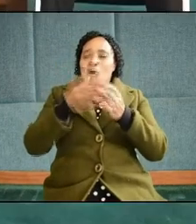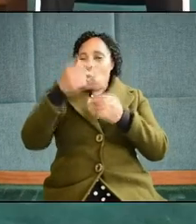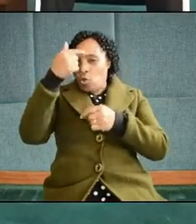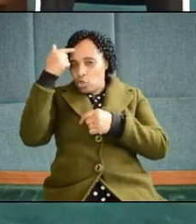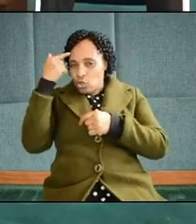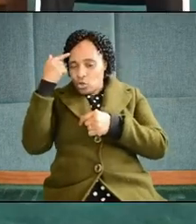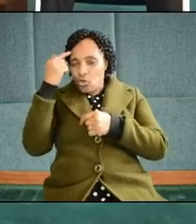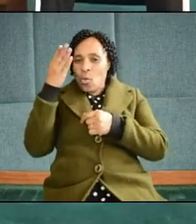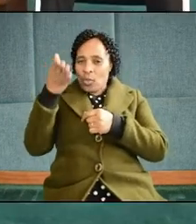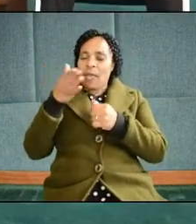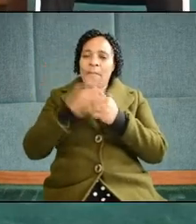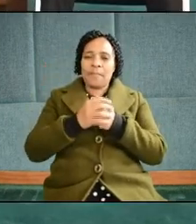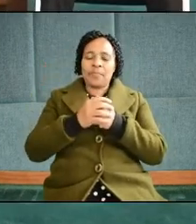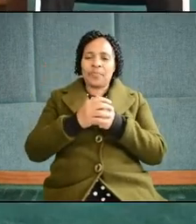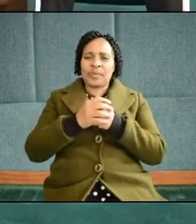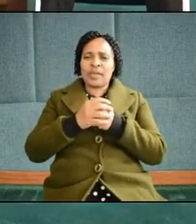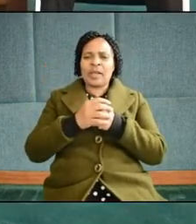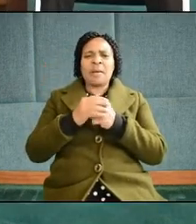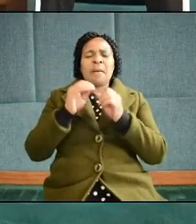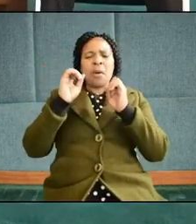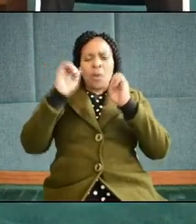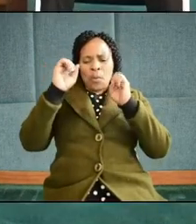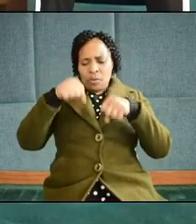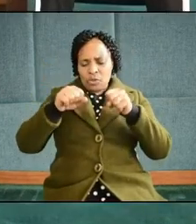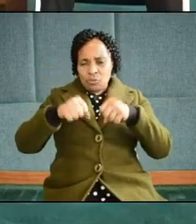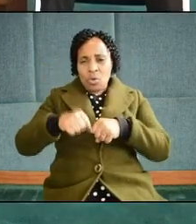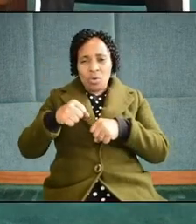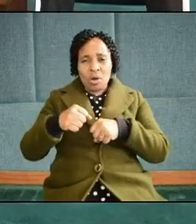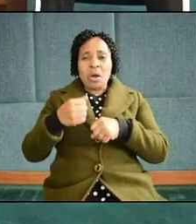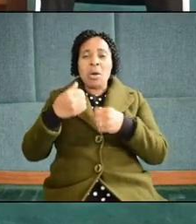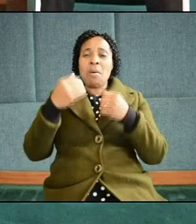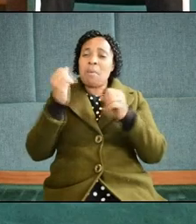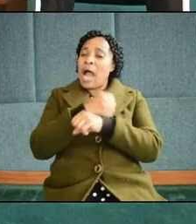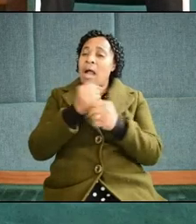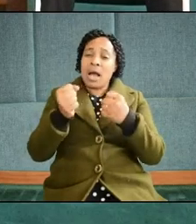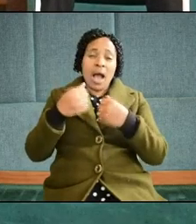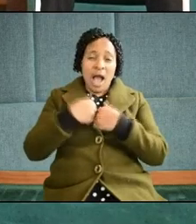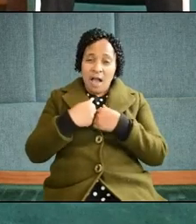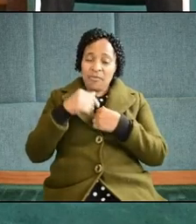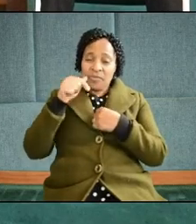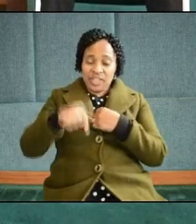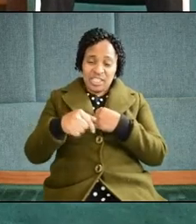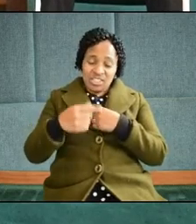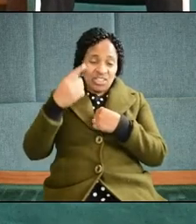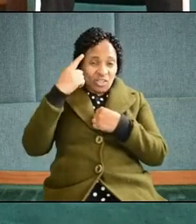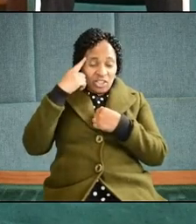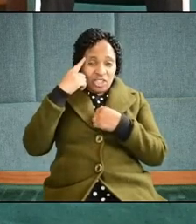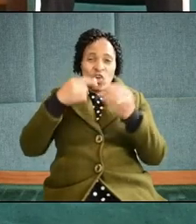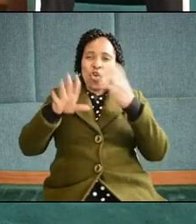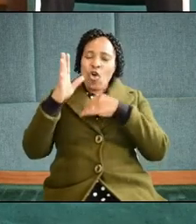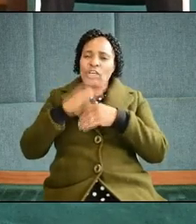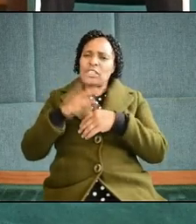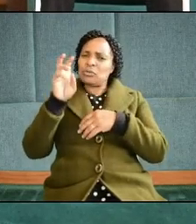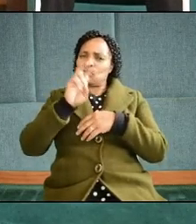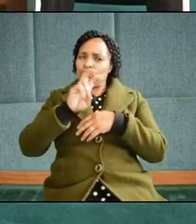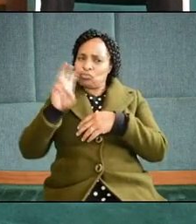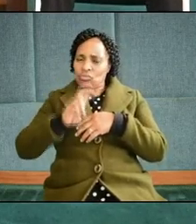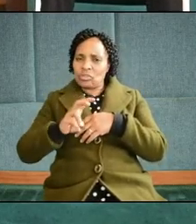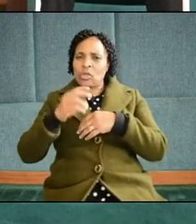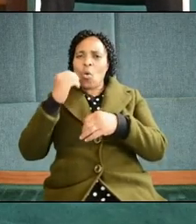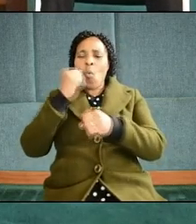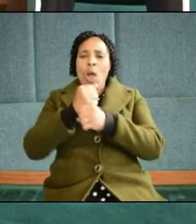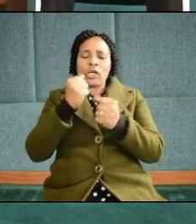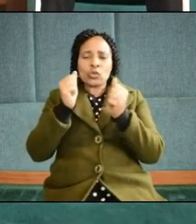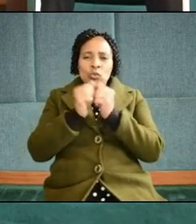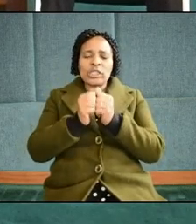is. You know, we kind of have this thought that God is superficial, and he only deals with the